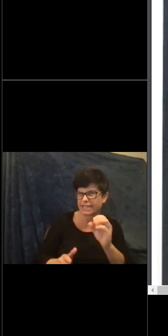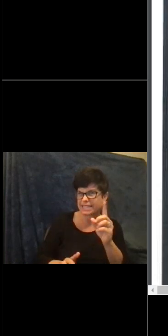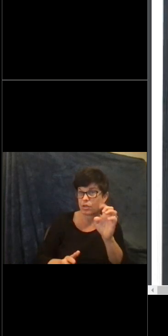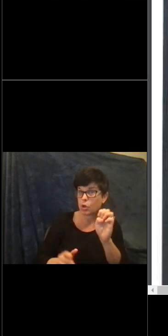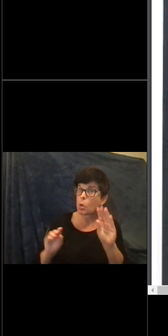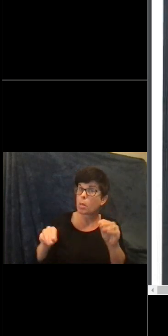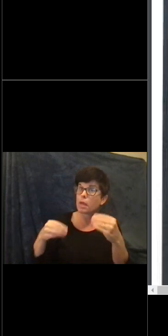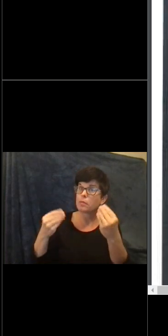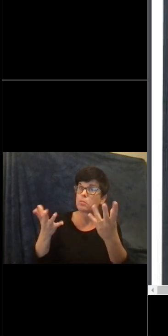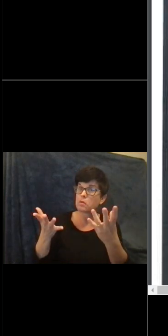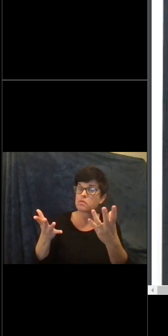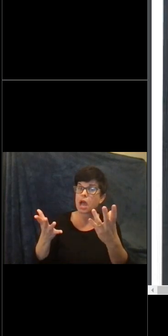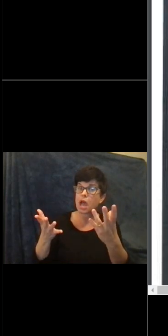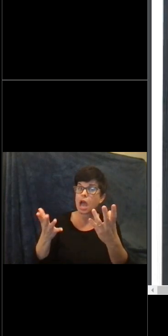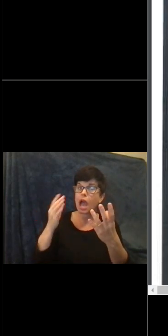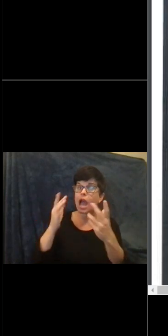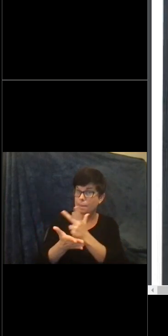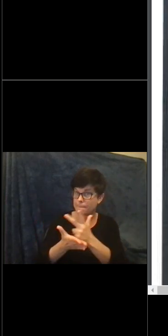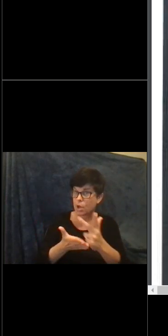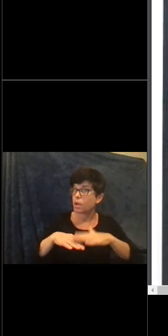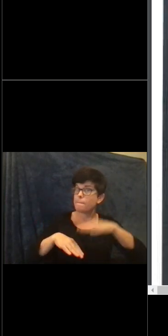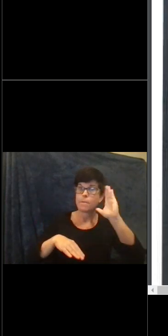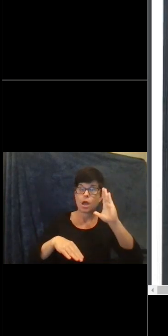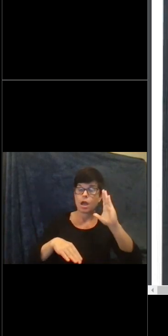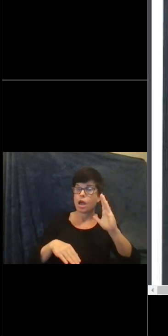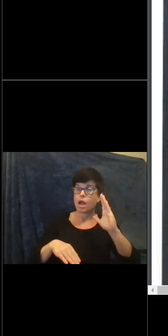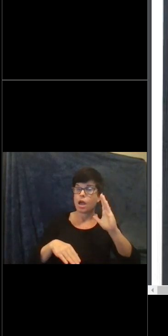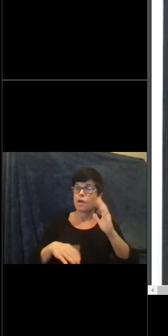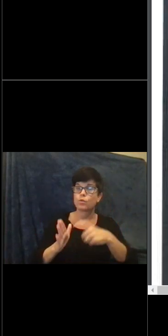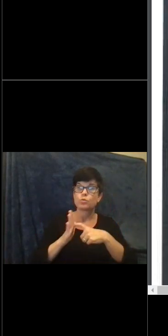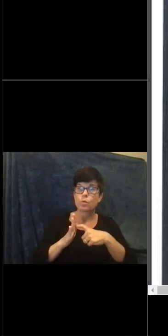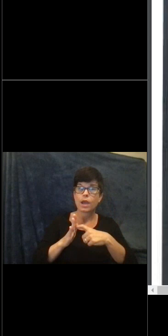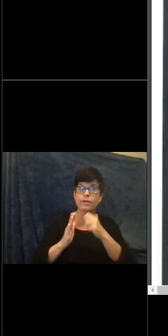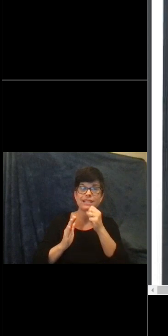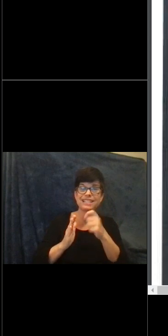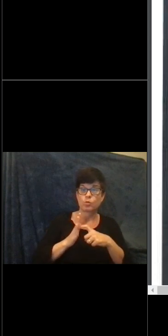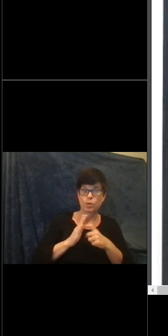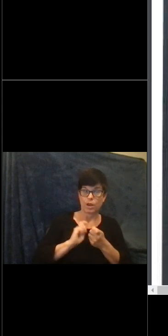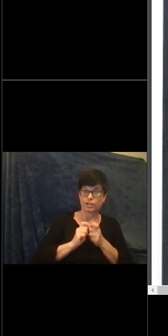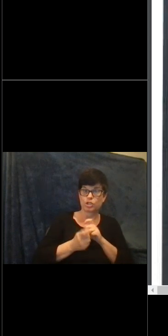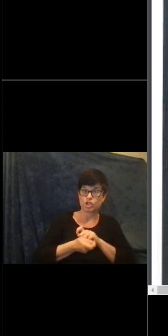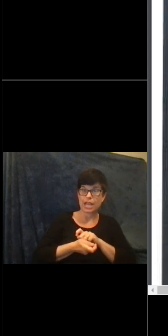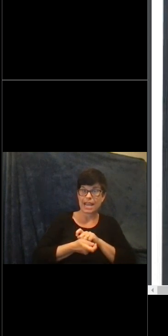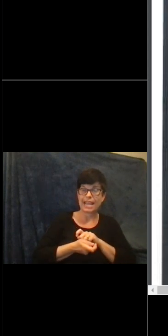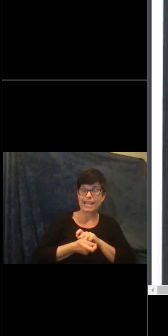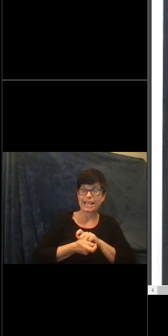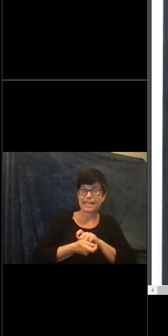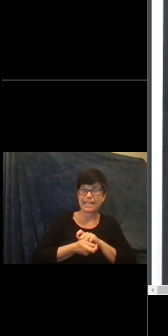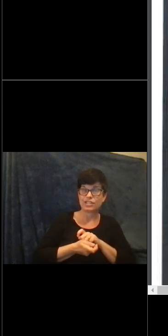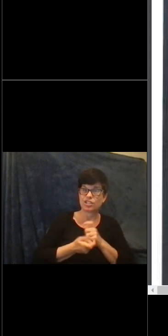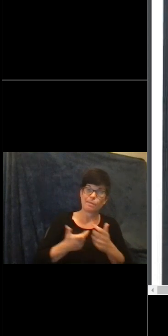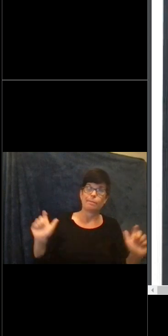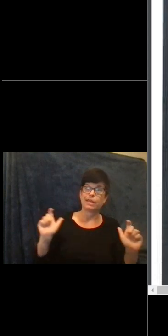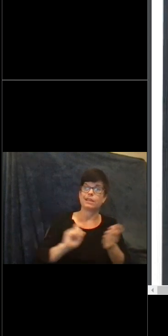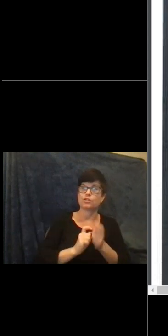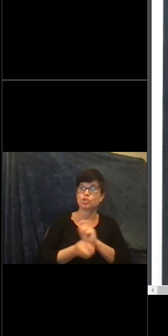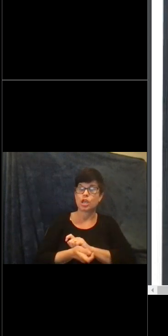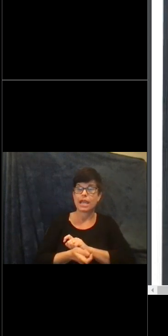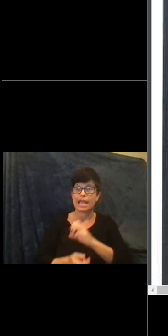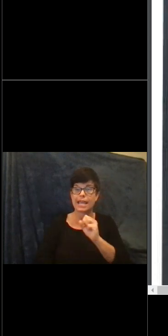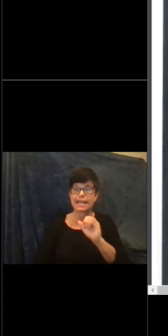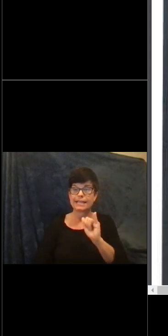and beyond what's required right. of them that does not require necessarily a major site plan approval, or maybe it